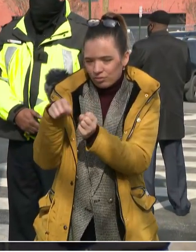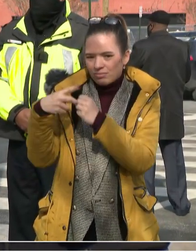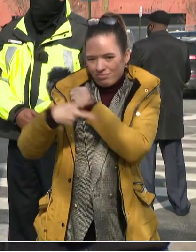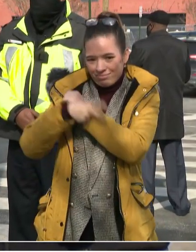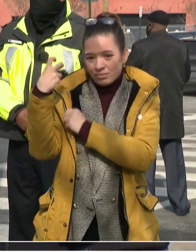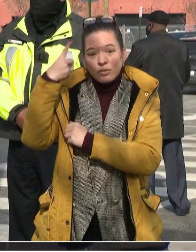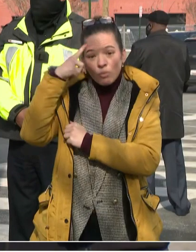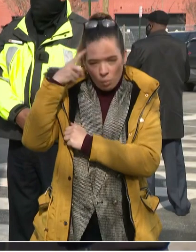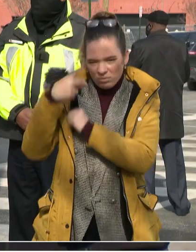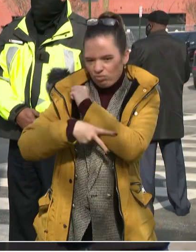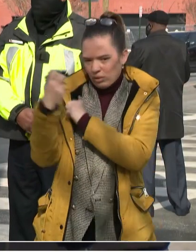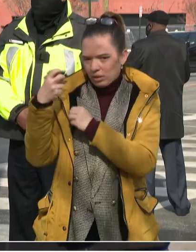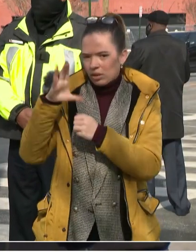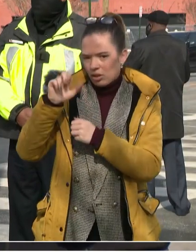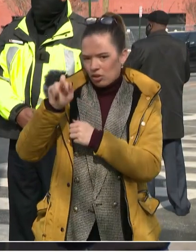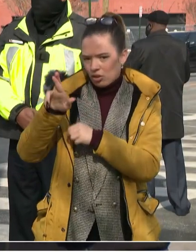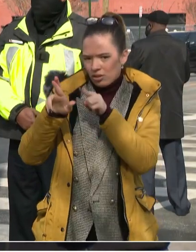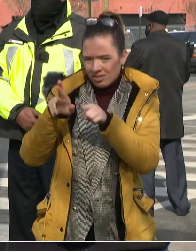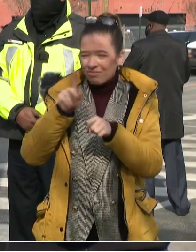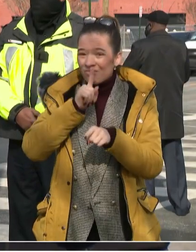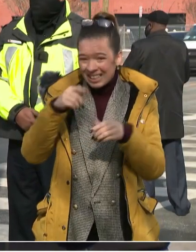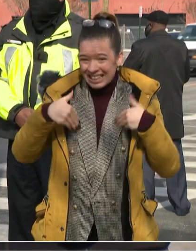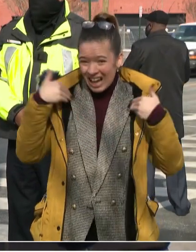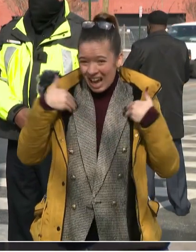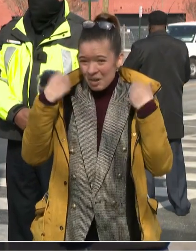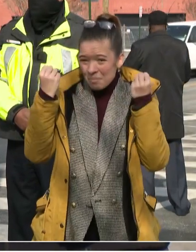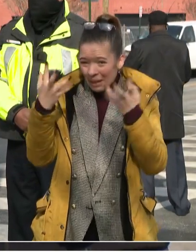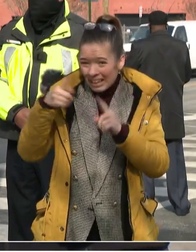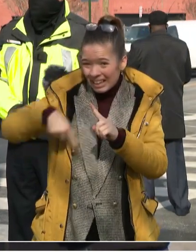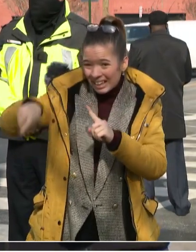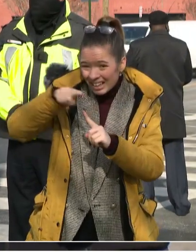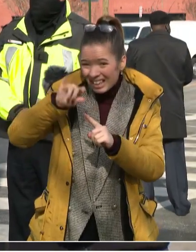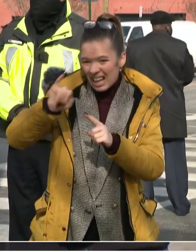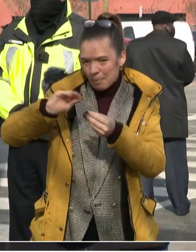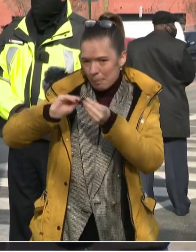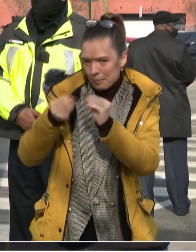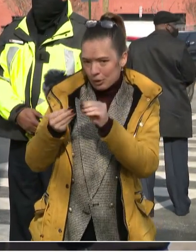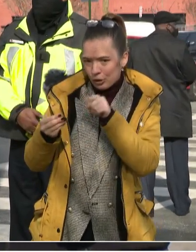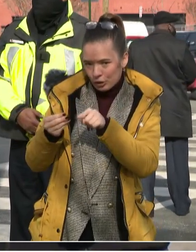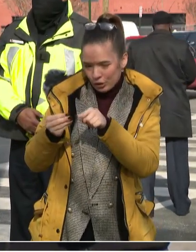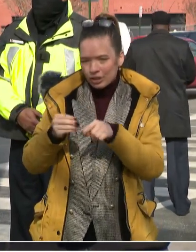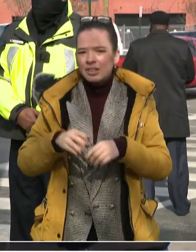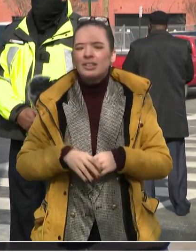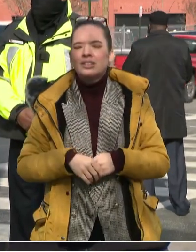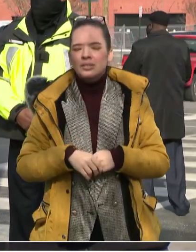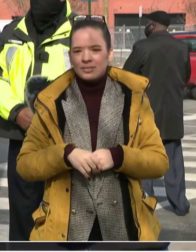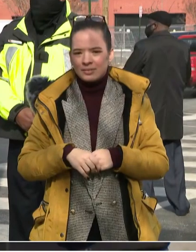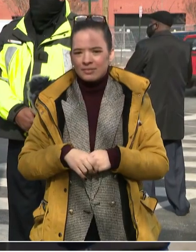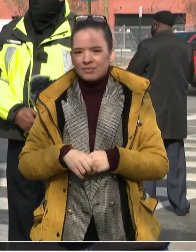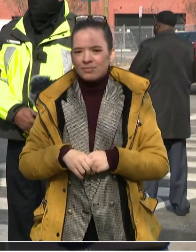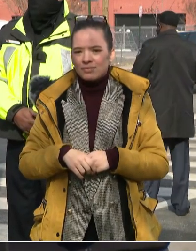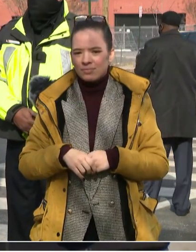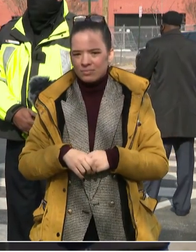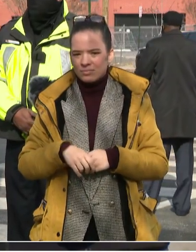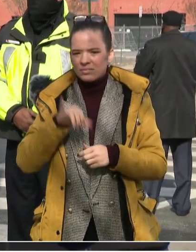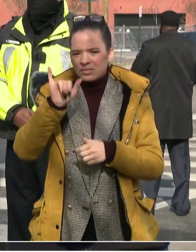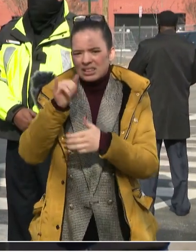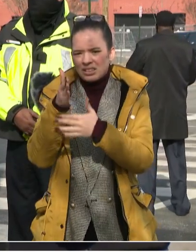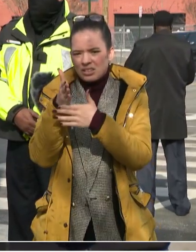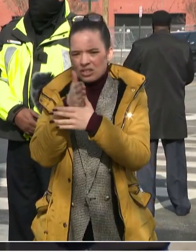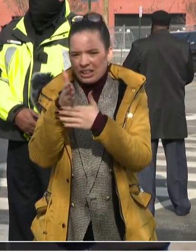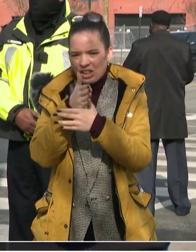86 juveniles being part of that number. And when we share a border, we know that crime